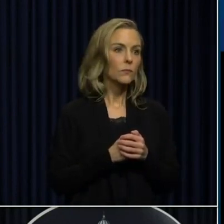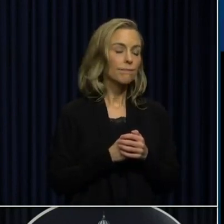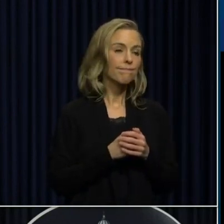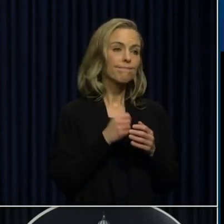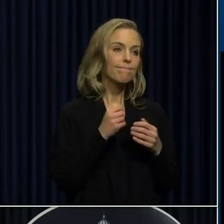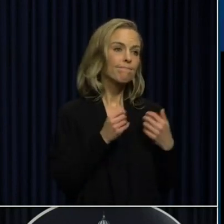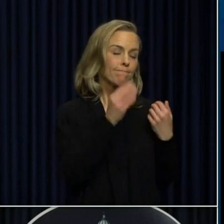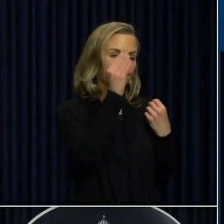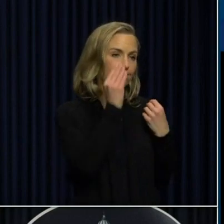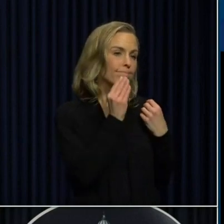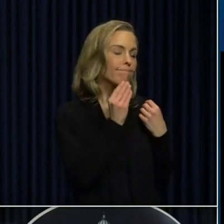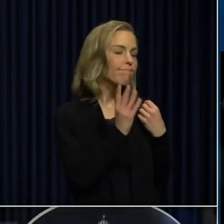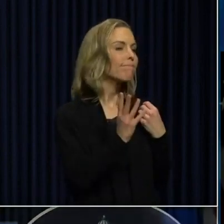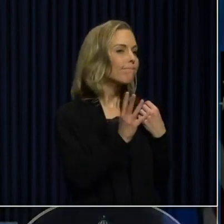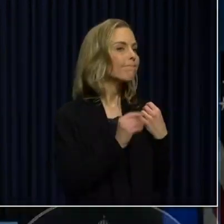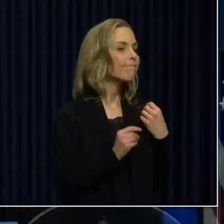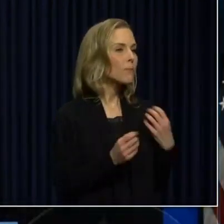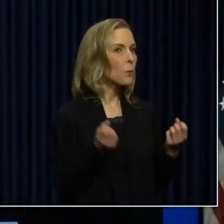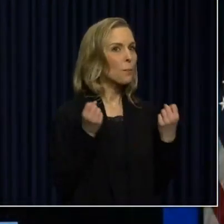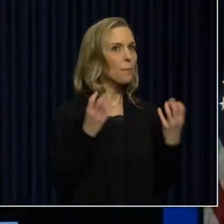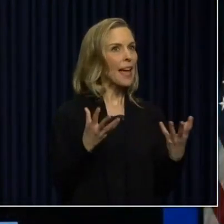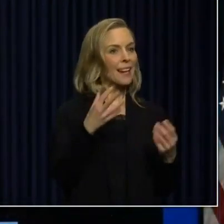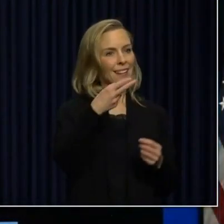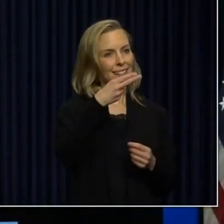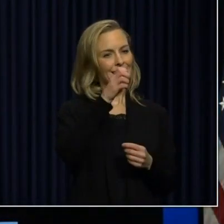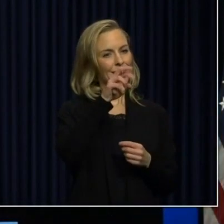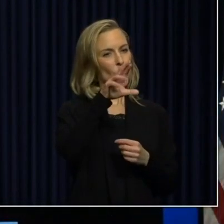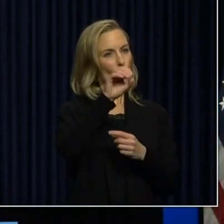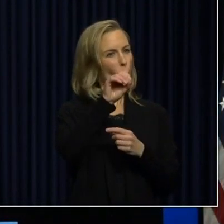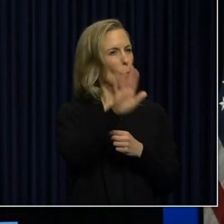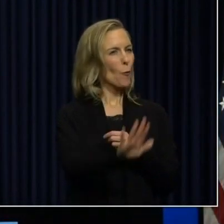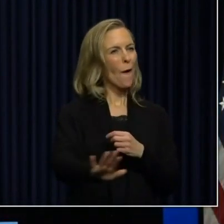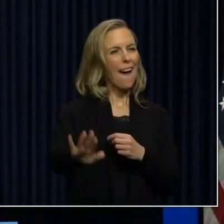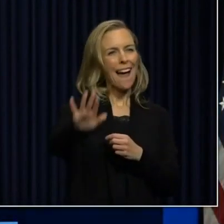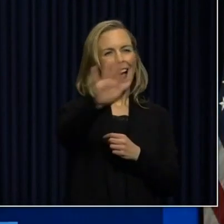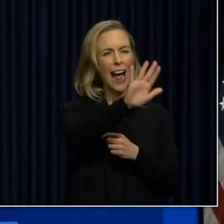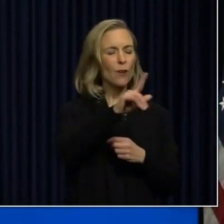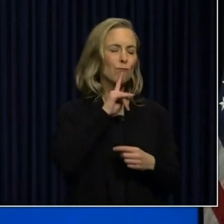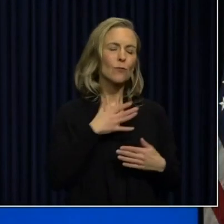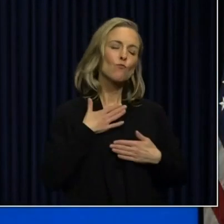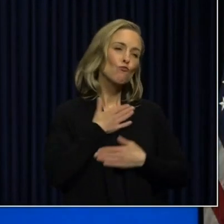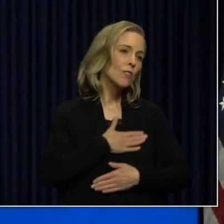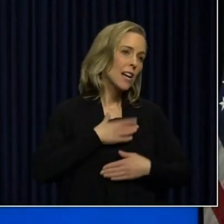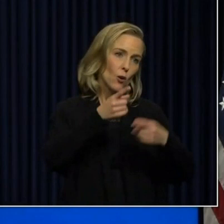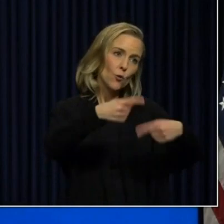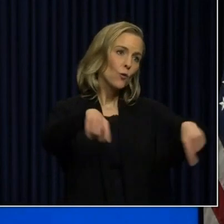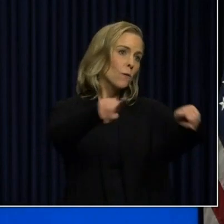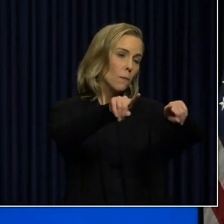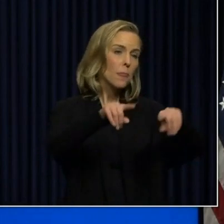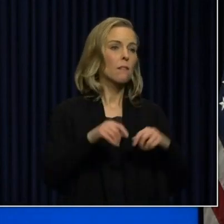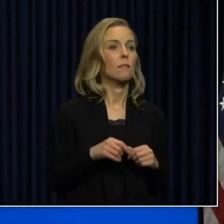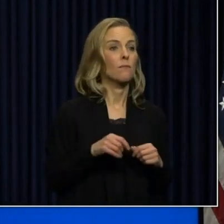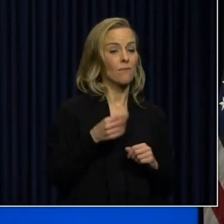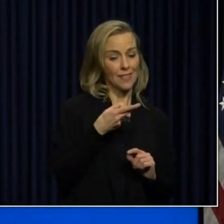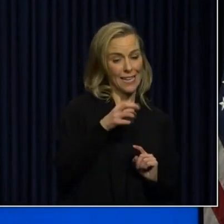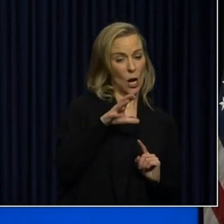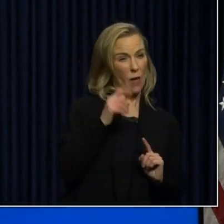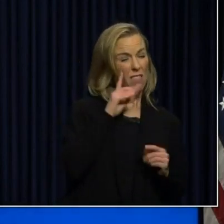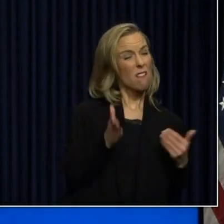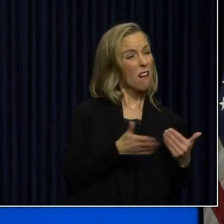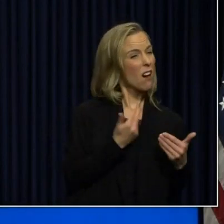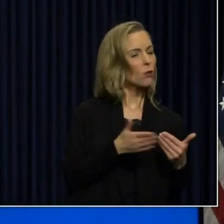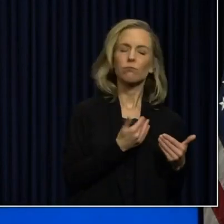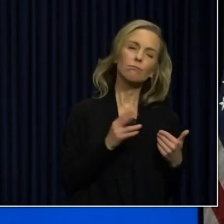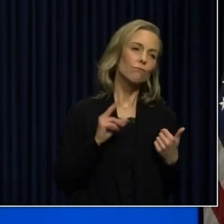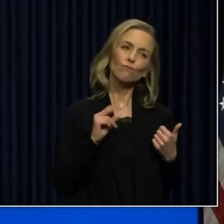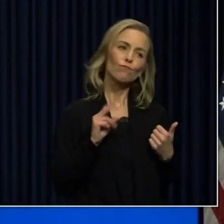Again, a whole lot of heroes out there, and we appreciate every single one of you. Being a hero isn't supposed to be easy,